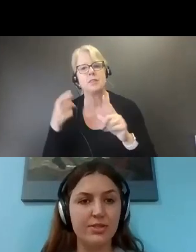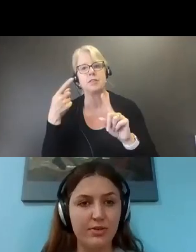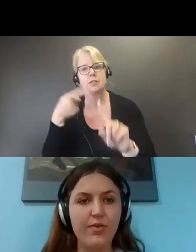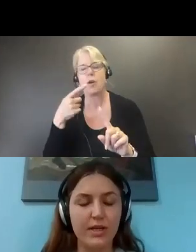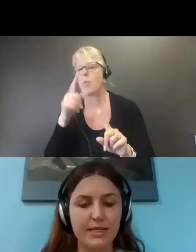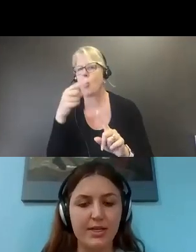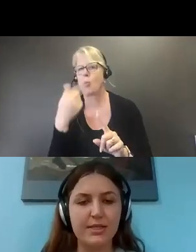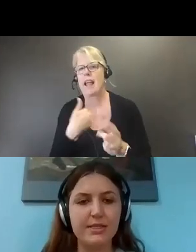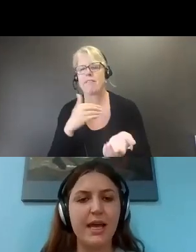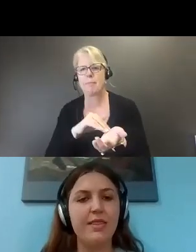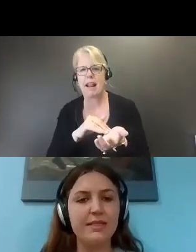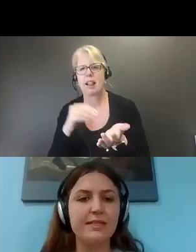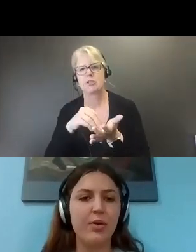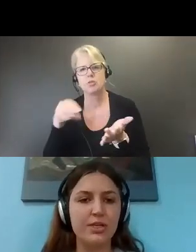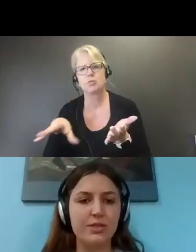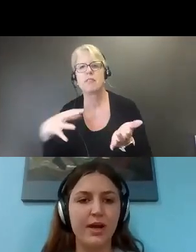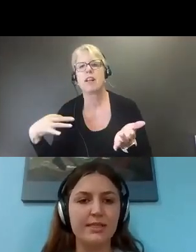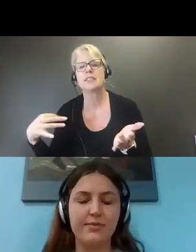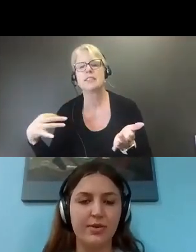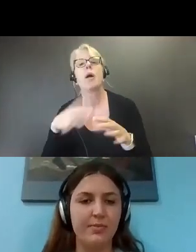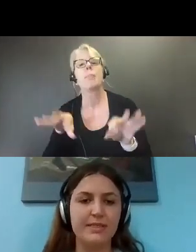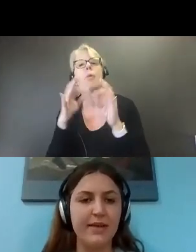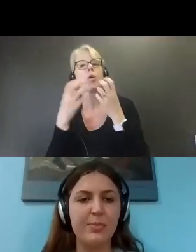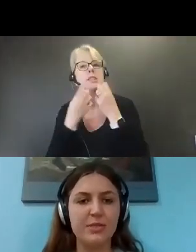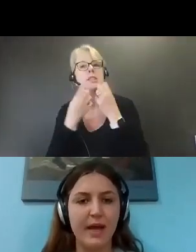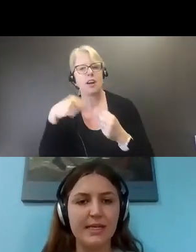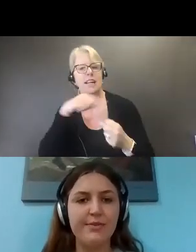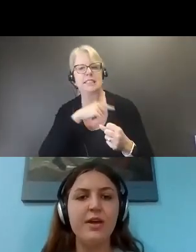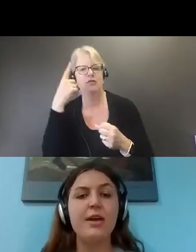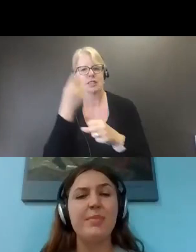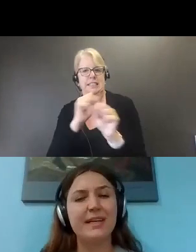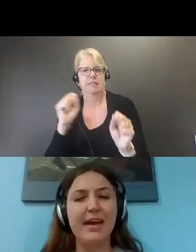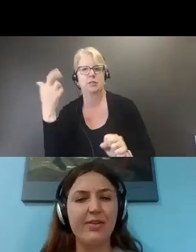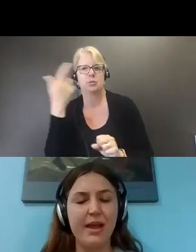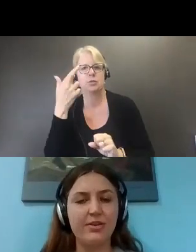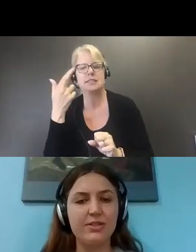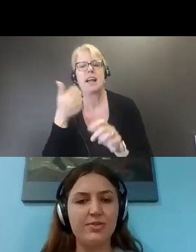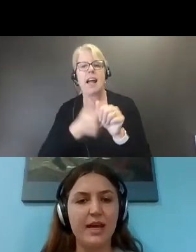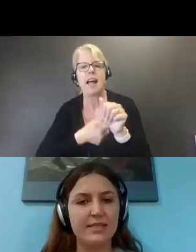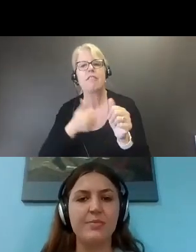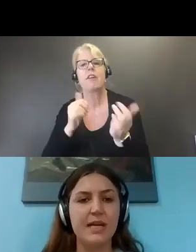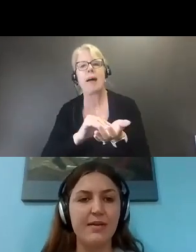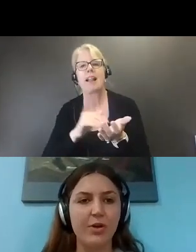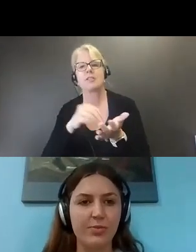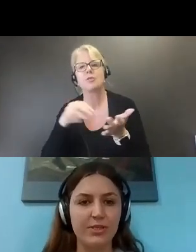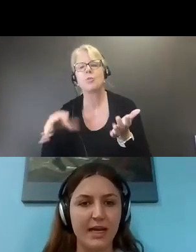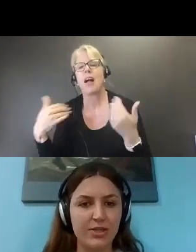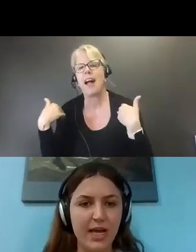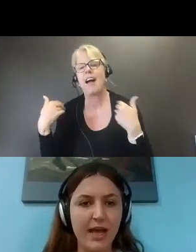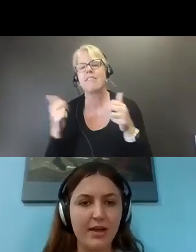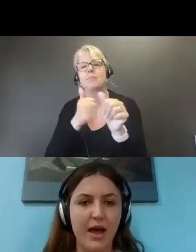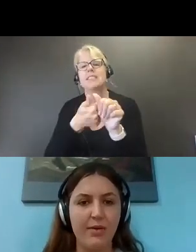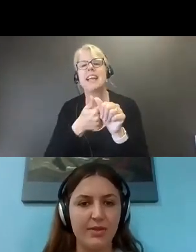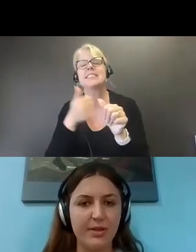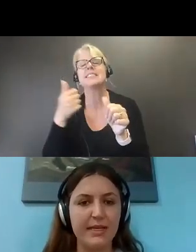medical student volunteers, and this is important to us from a safety perspective because every medical student has an up-to-date vulnerable sector